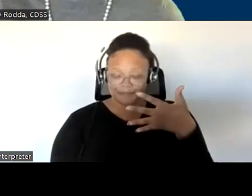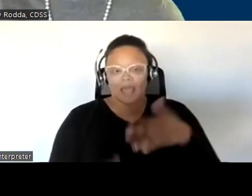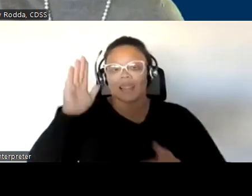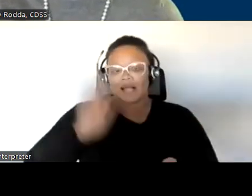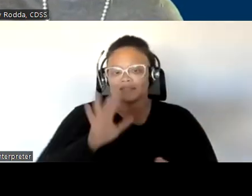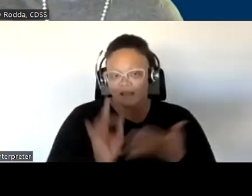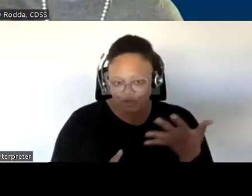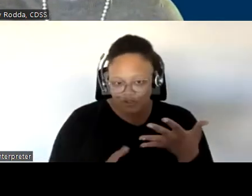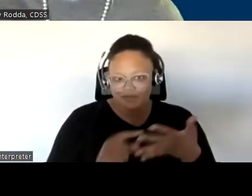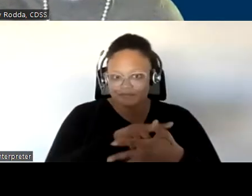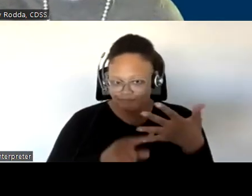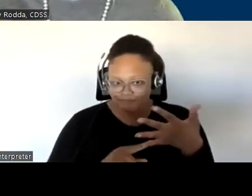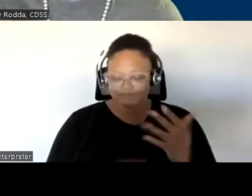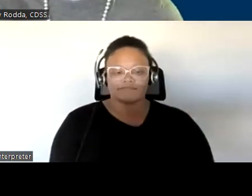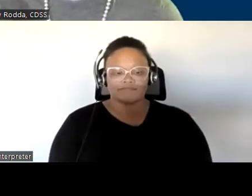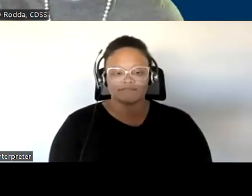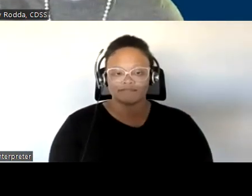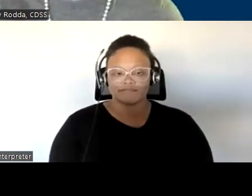visible.